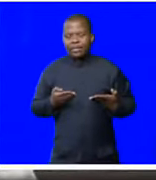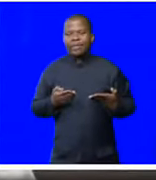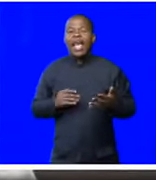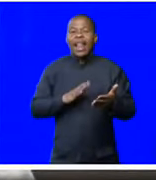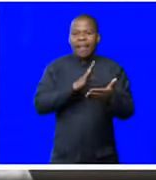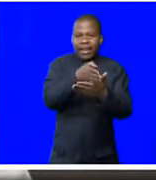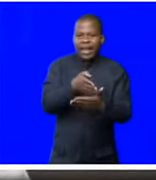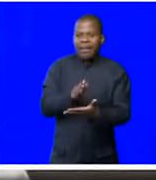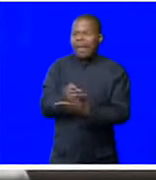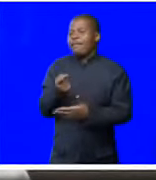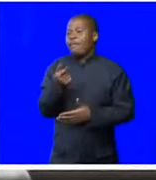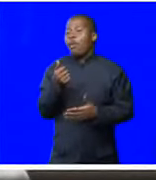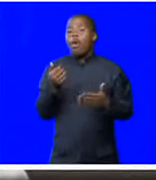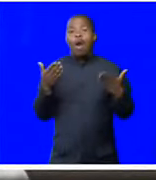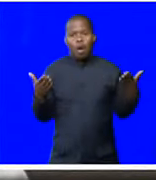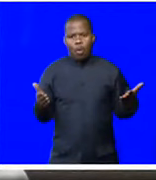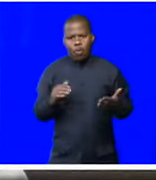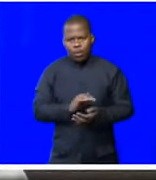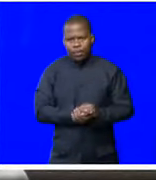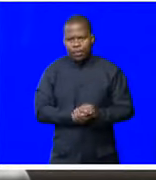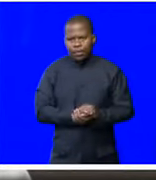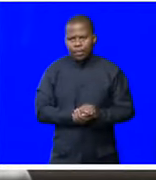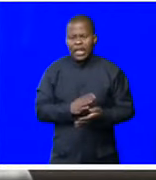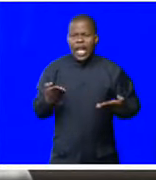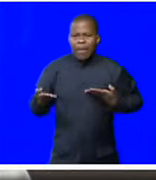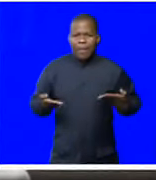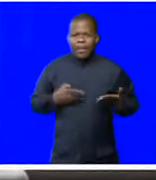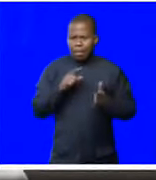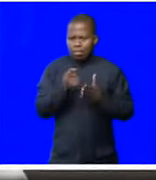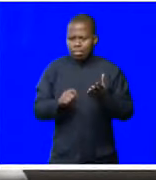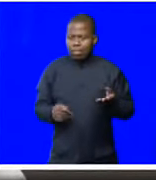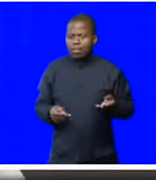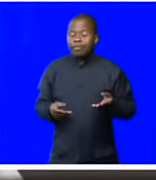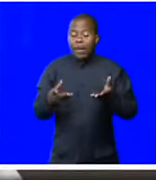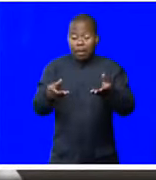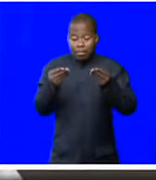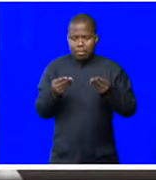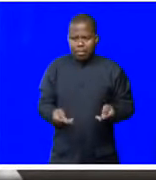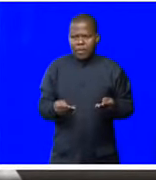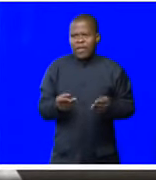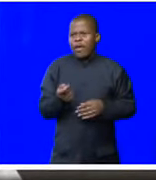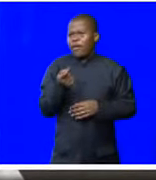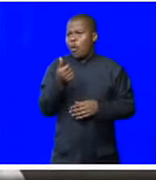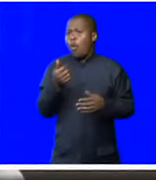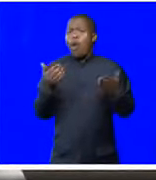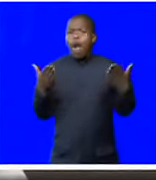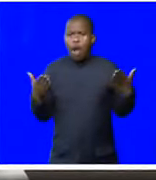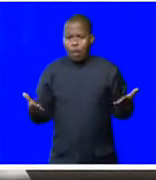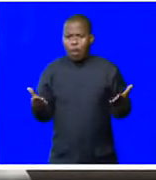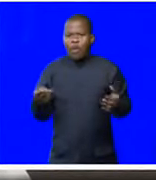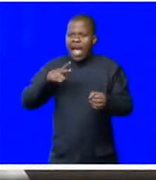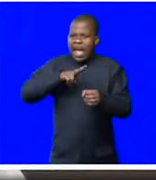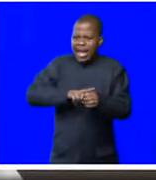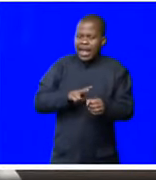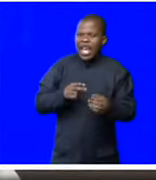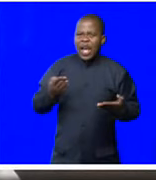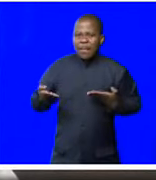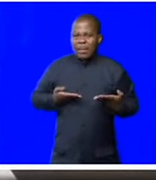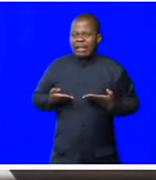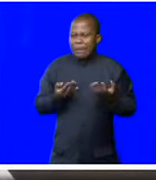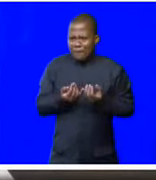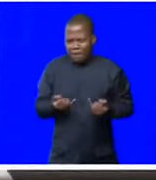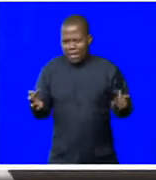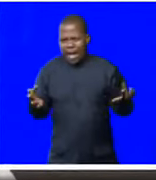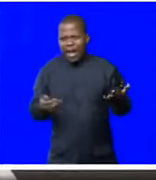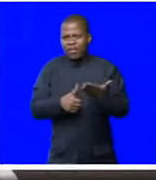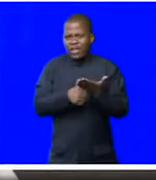at the number of applications that we have received versus the number of taxpayers that are actually owing in taxes,